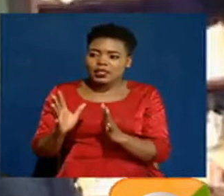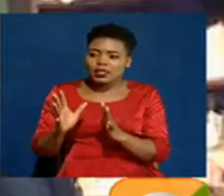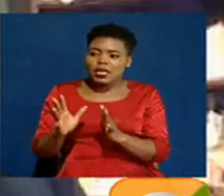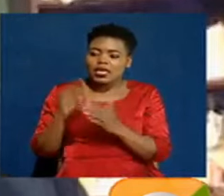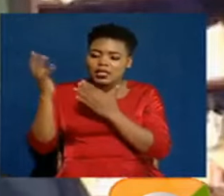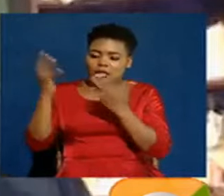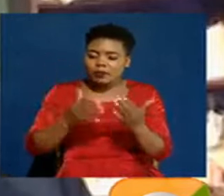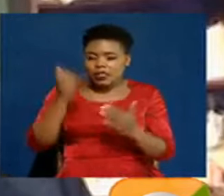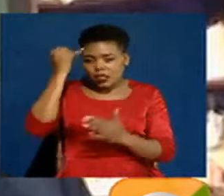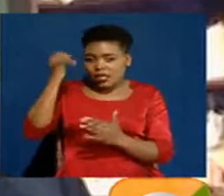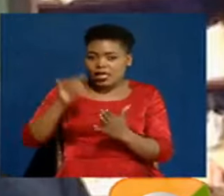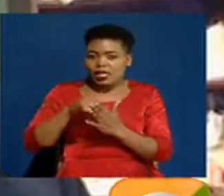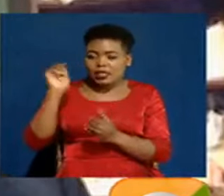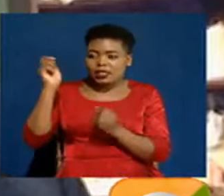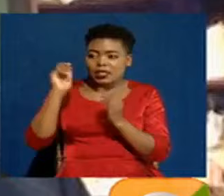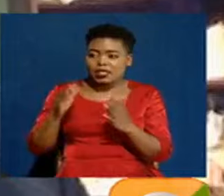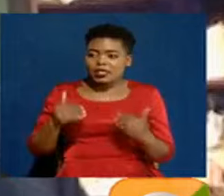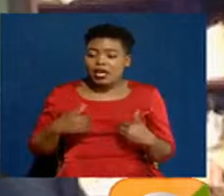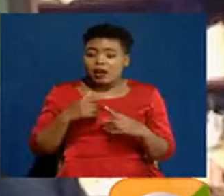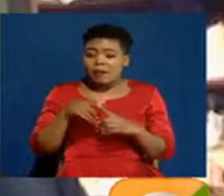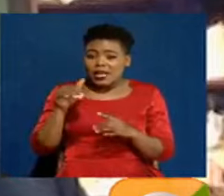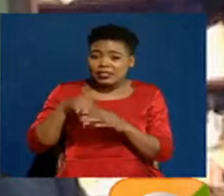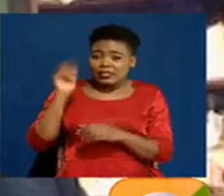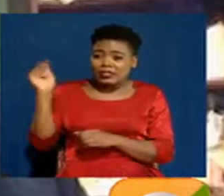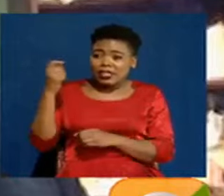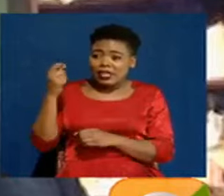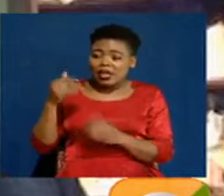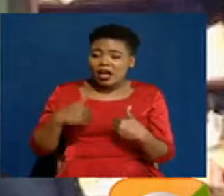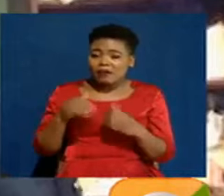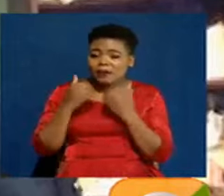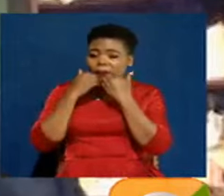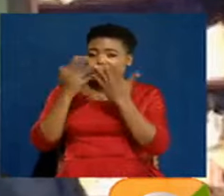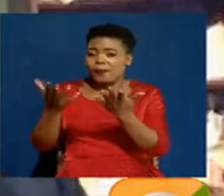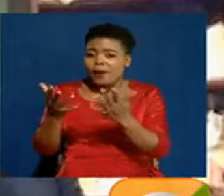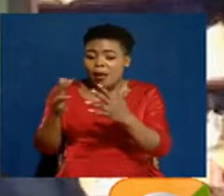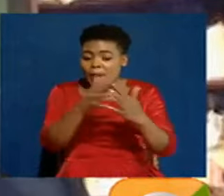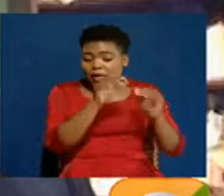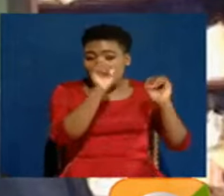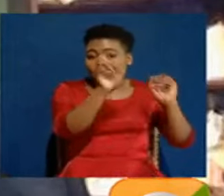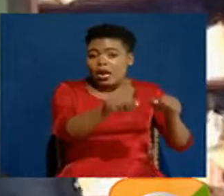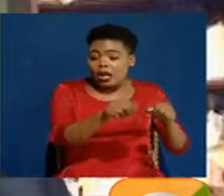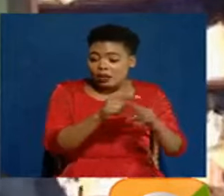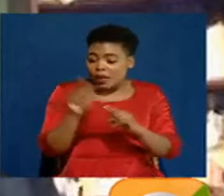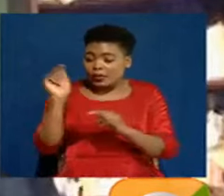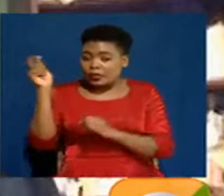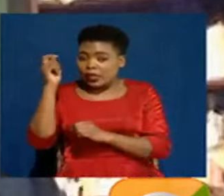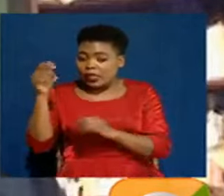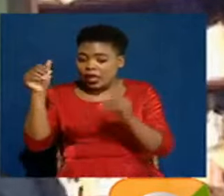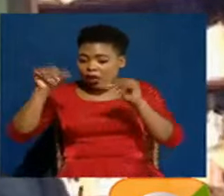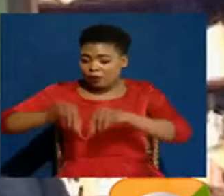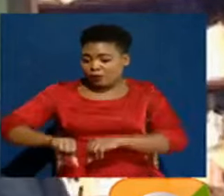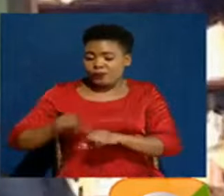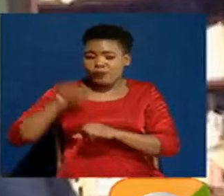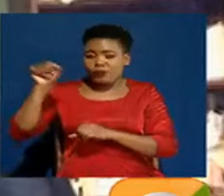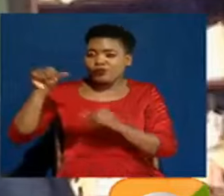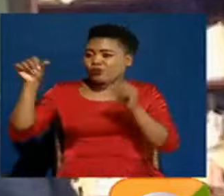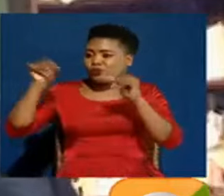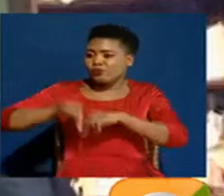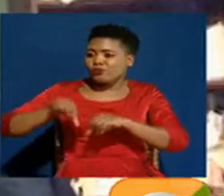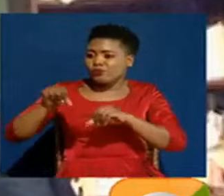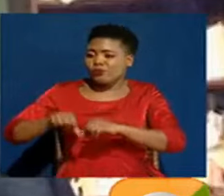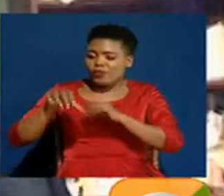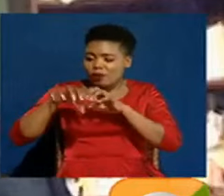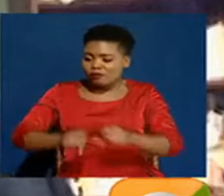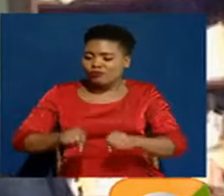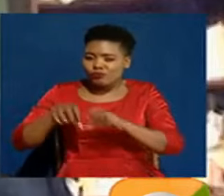for. But in Kenya, it isn't like that. And just quickly to mention that some of the other parties that we have had an opportunity to witness are parties